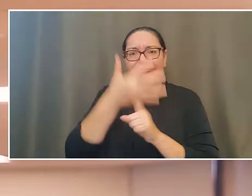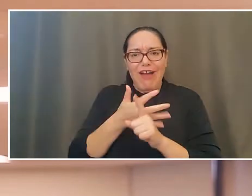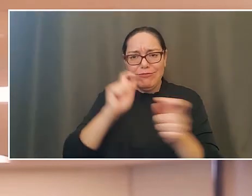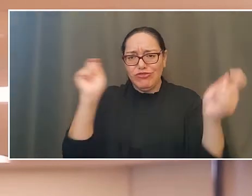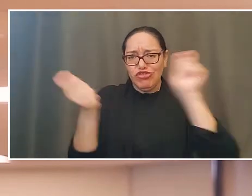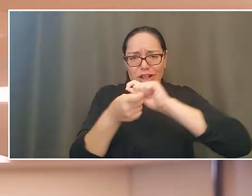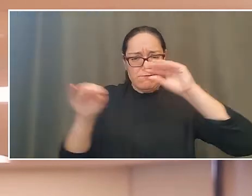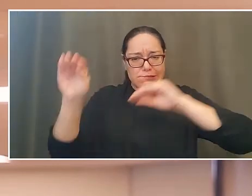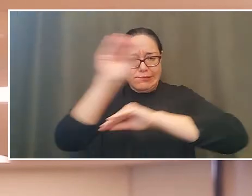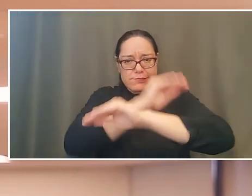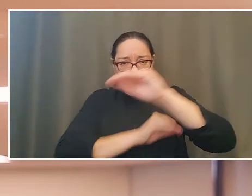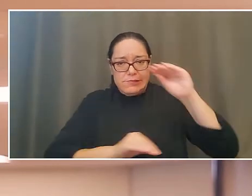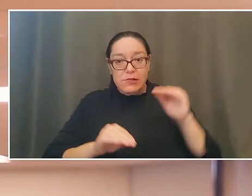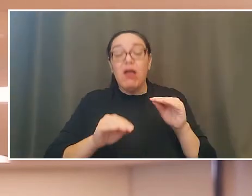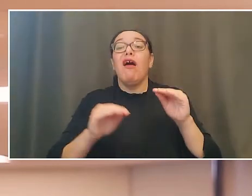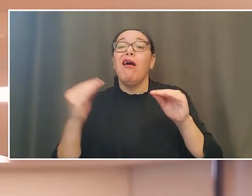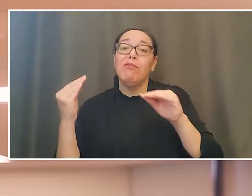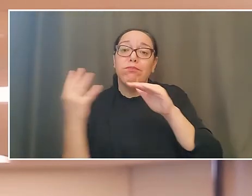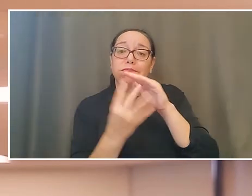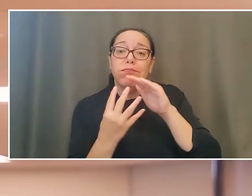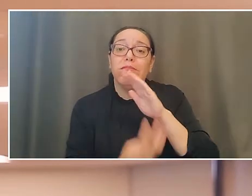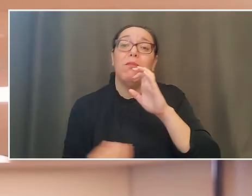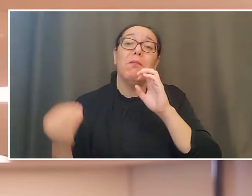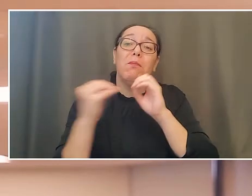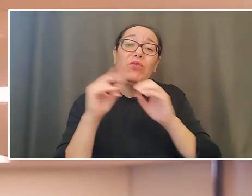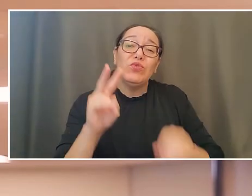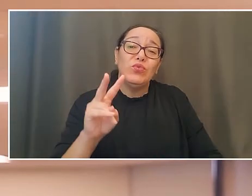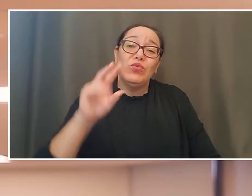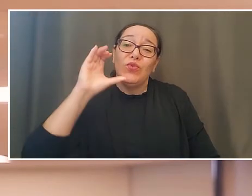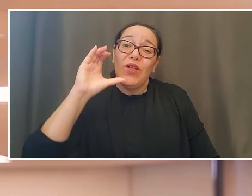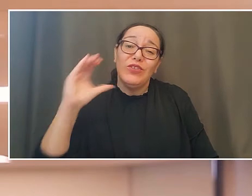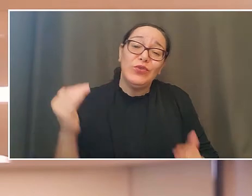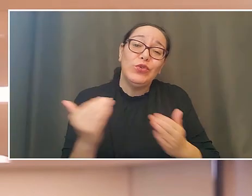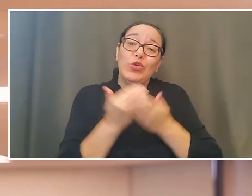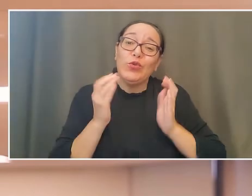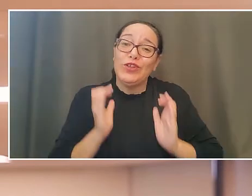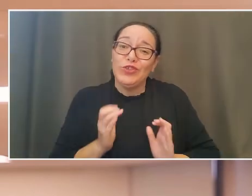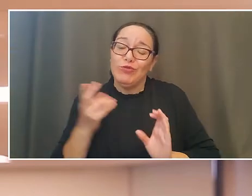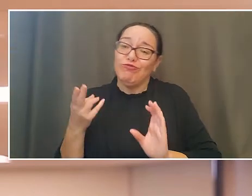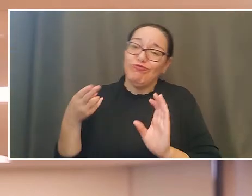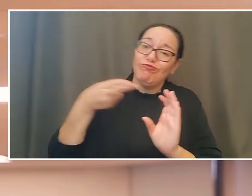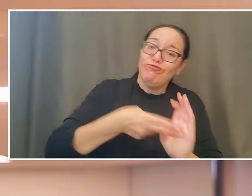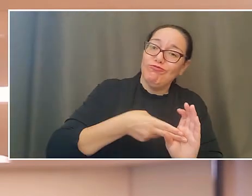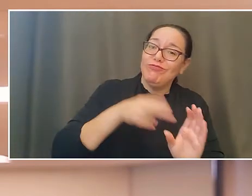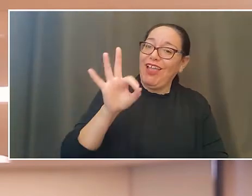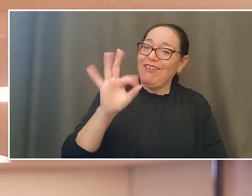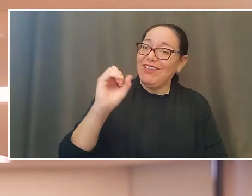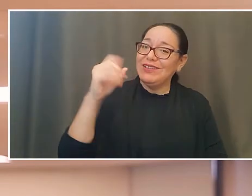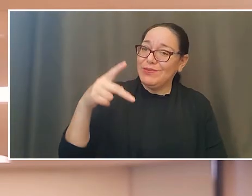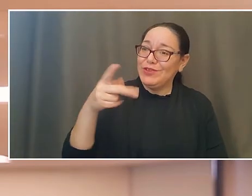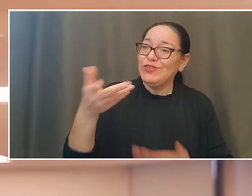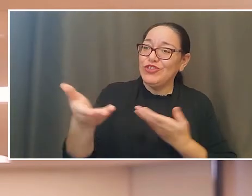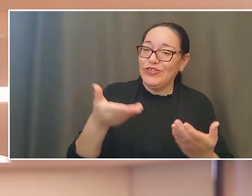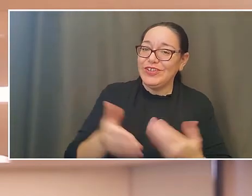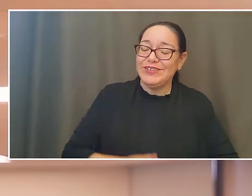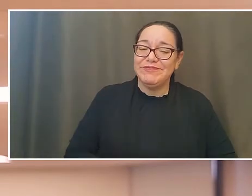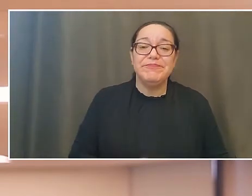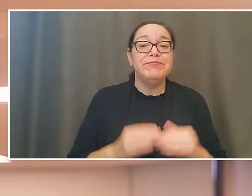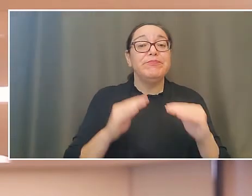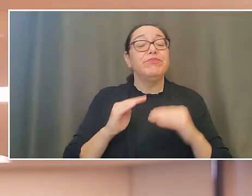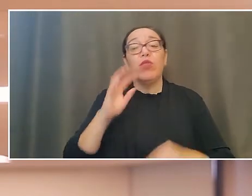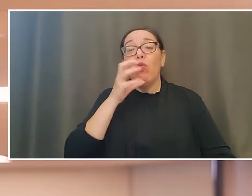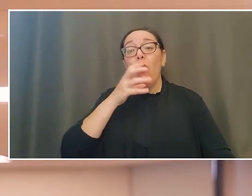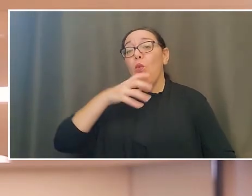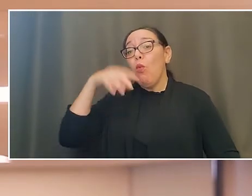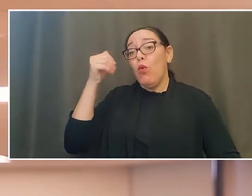additional 200 new consumers were entered into FSP services. Looking at our older adult services,